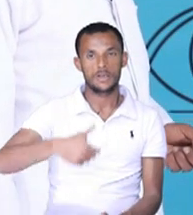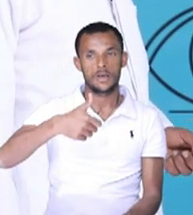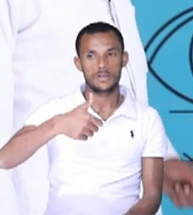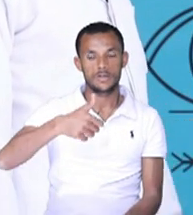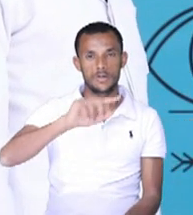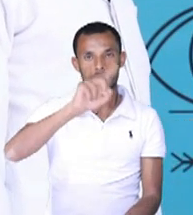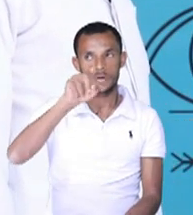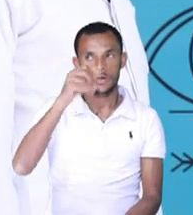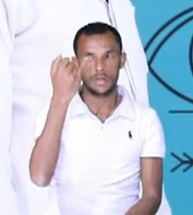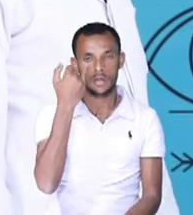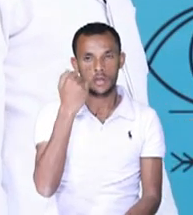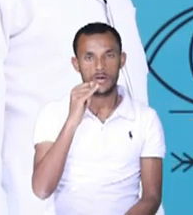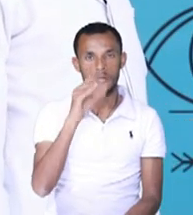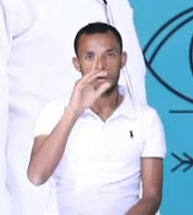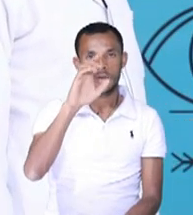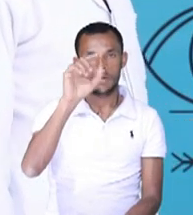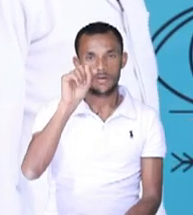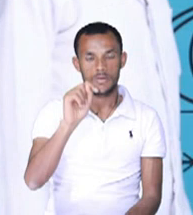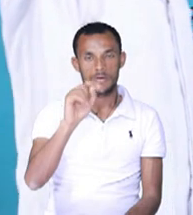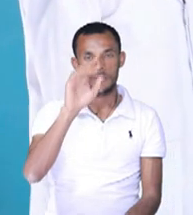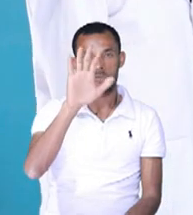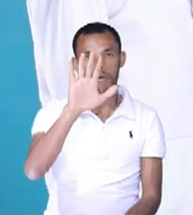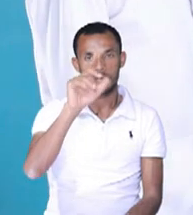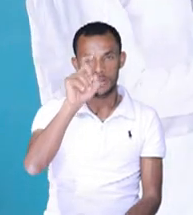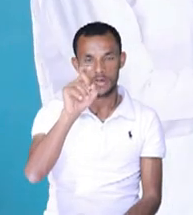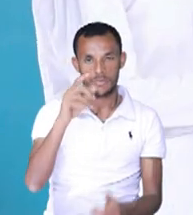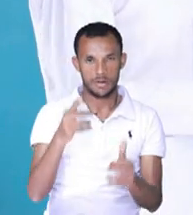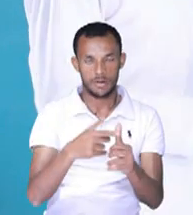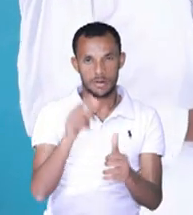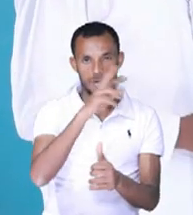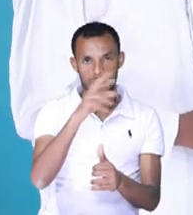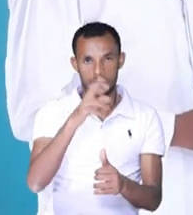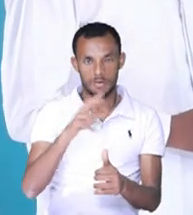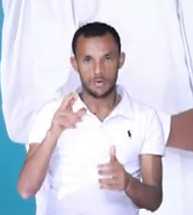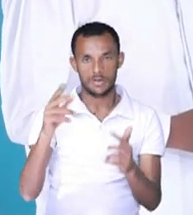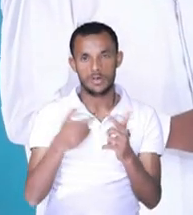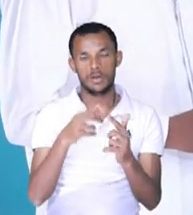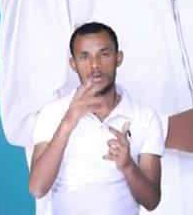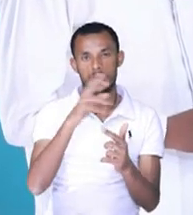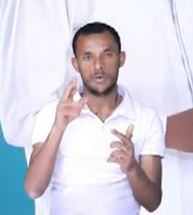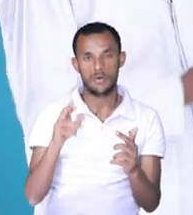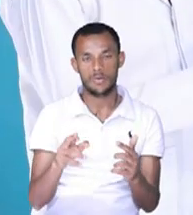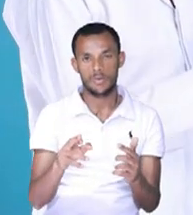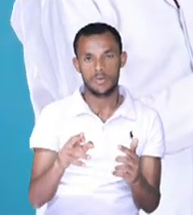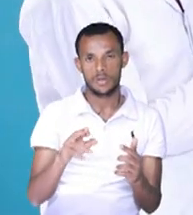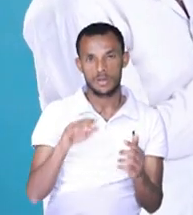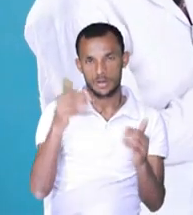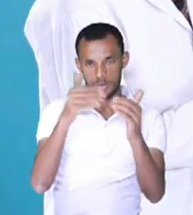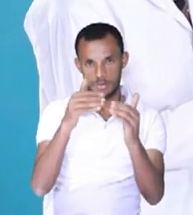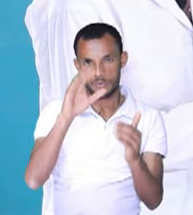question, if the determinant of 5x first row, y2 second row is equal to 15, what